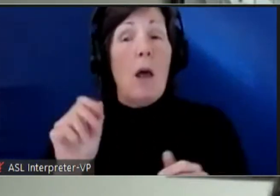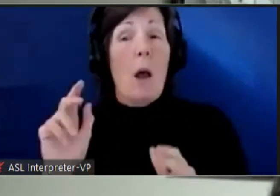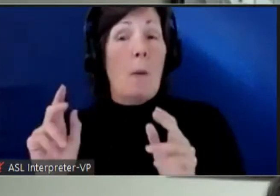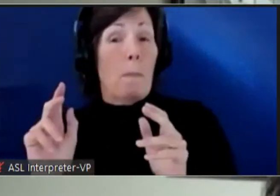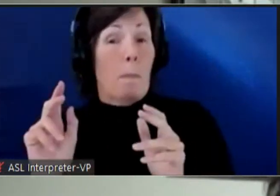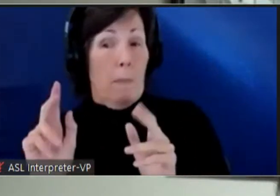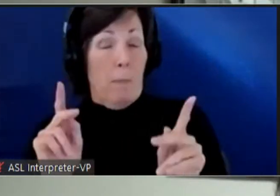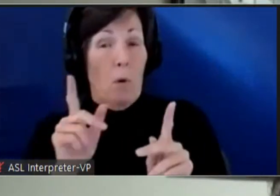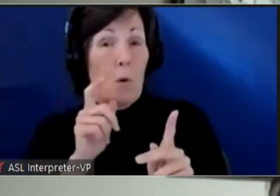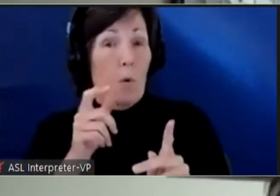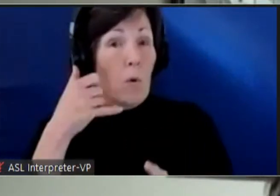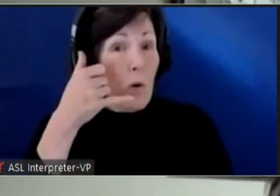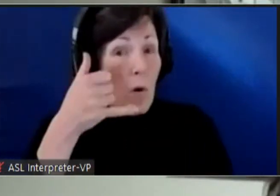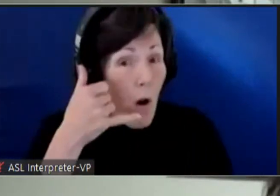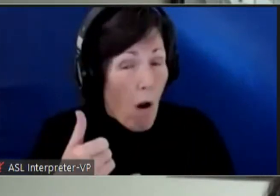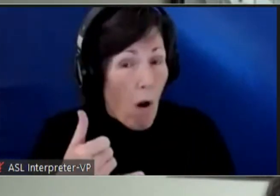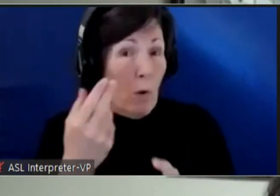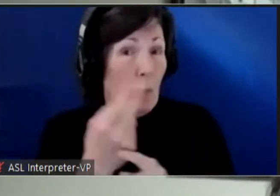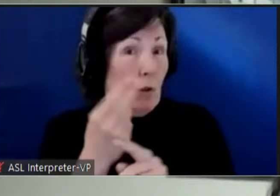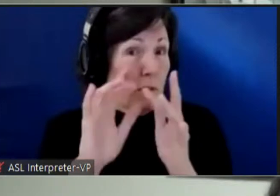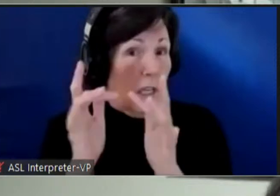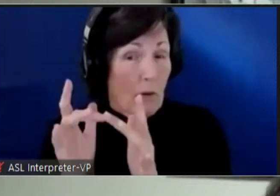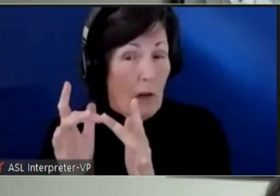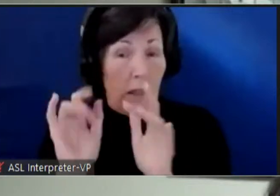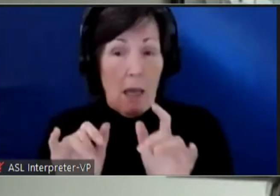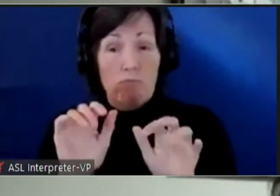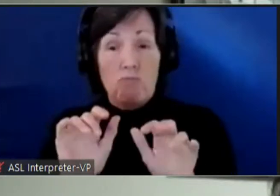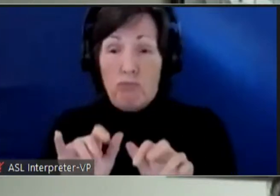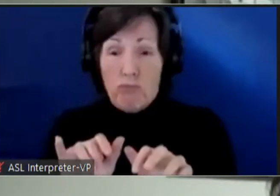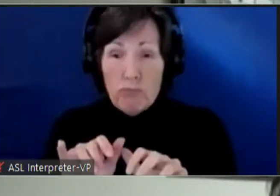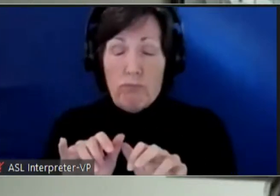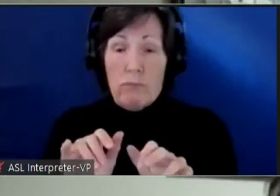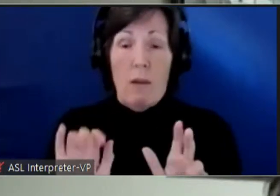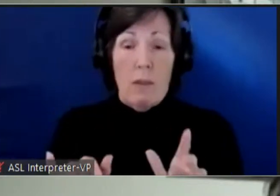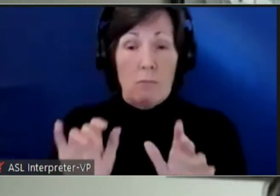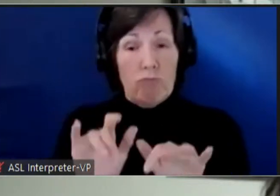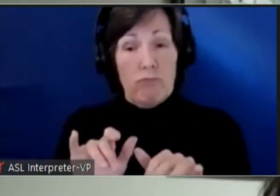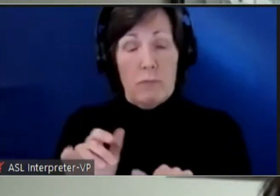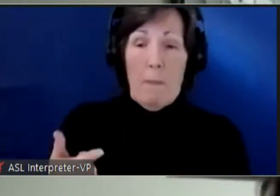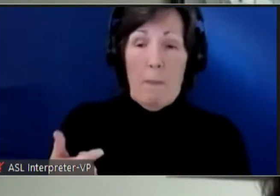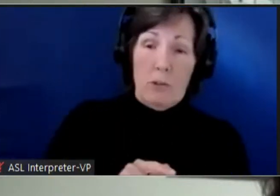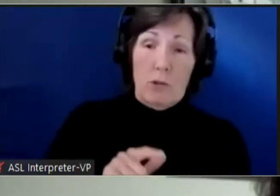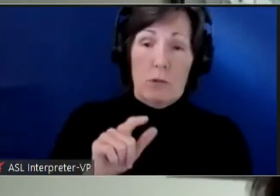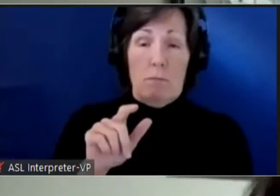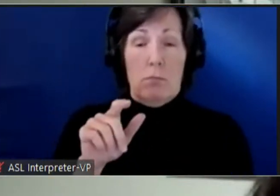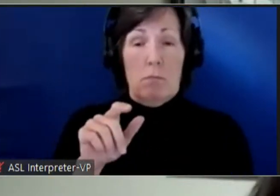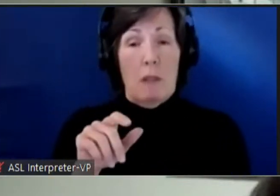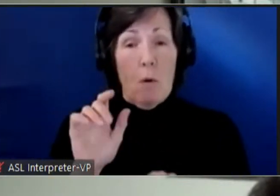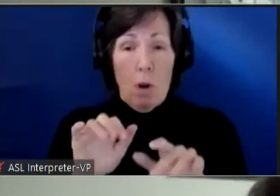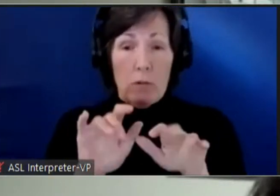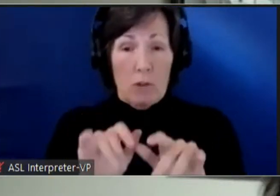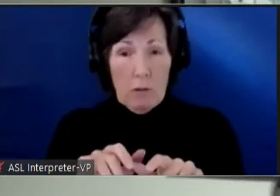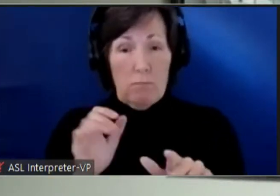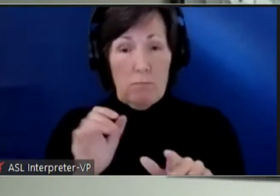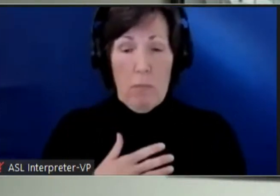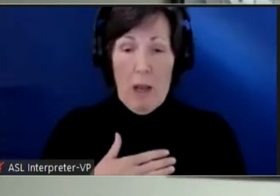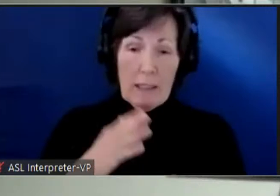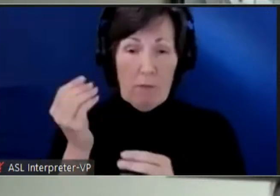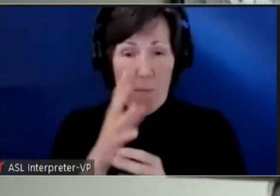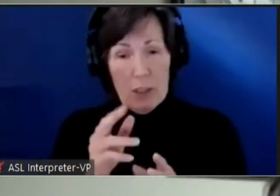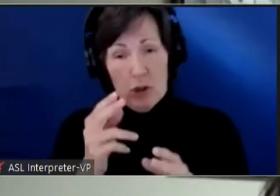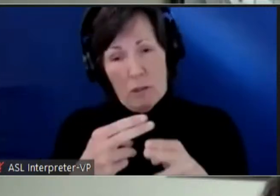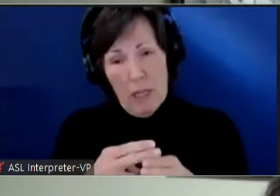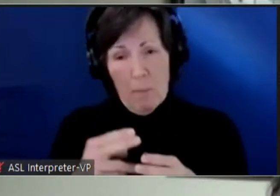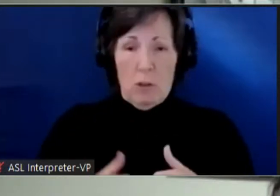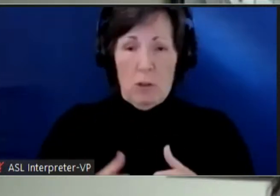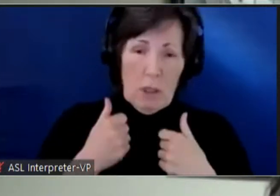by internet sign into My Turn, and they'll put in their information, name and address